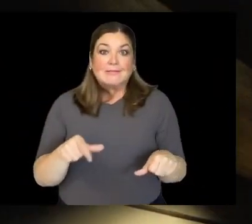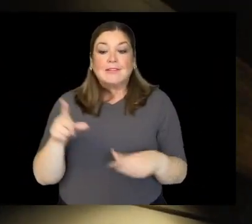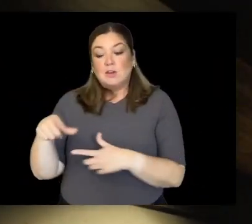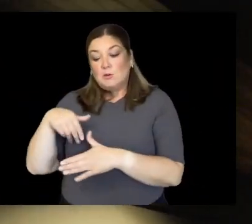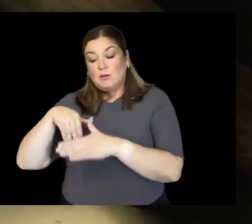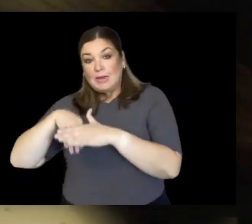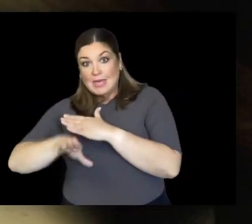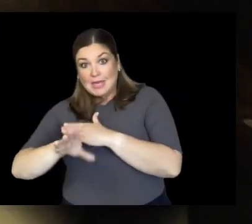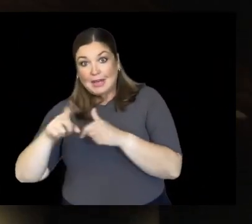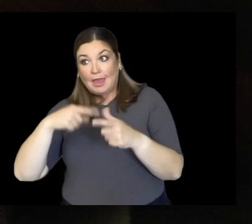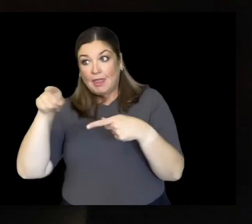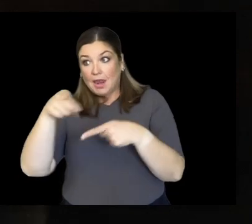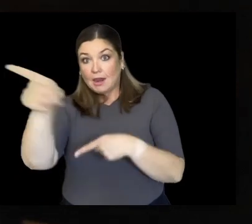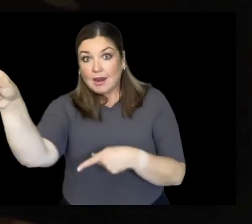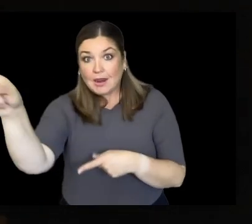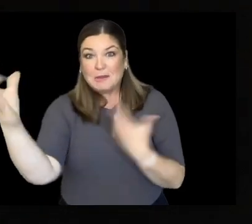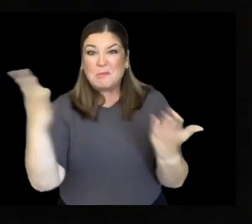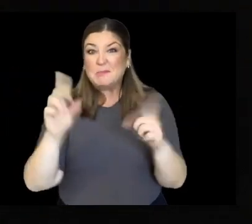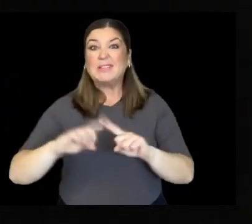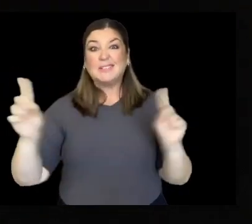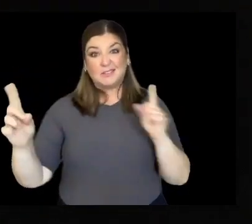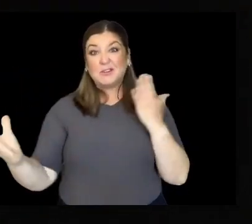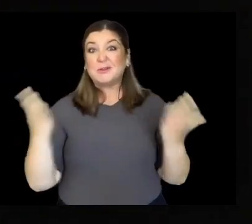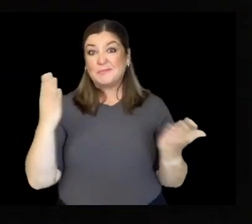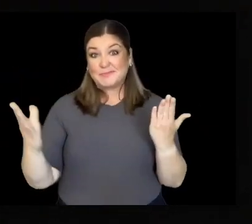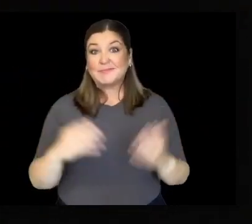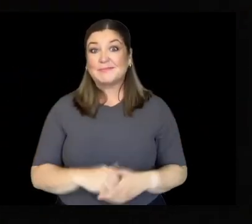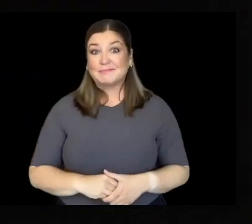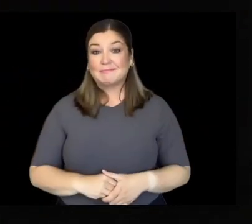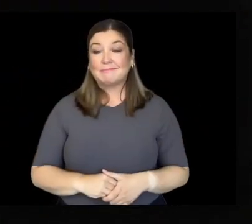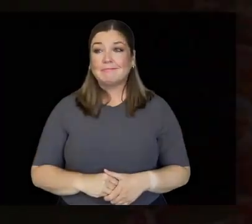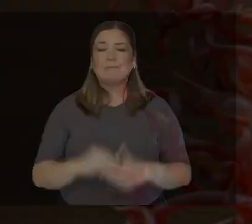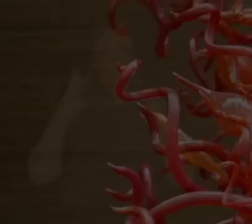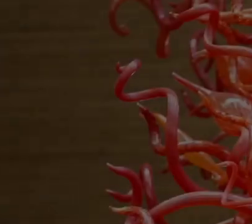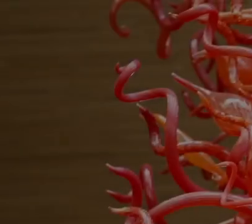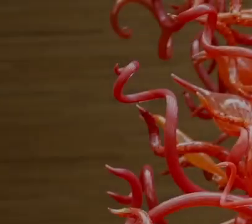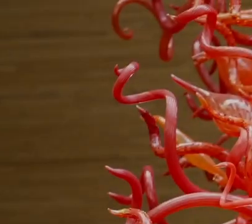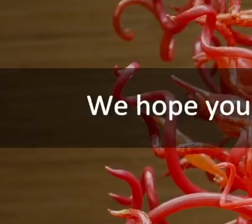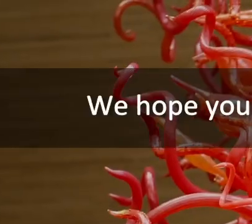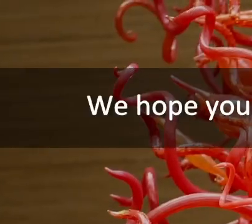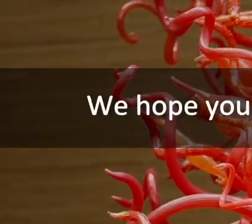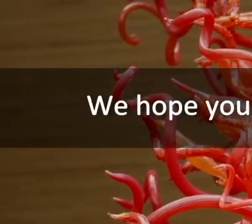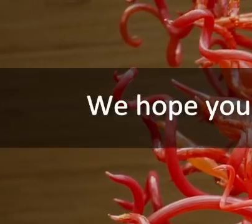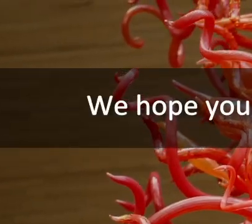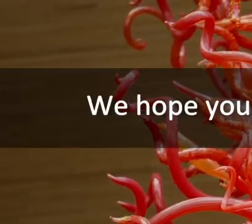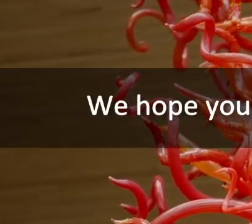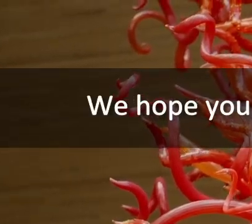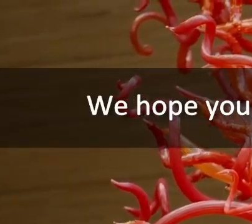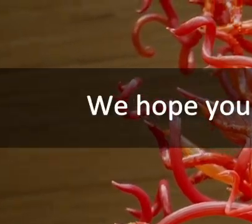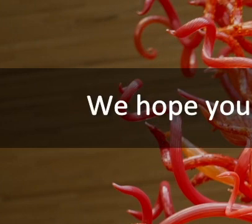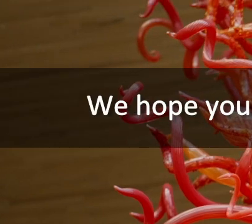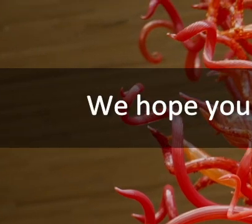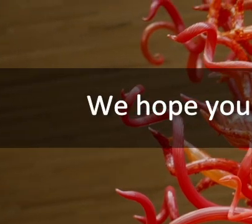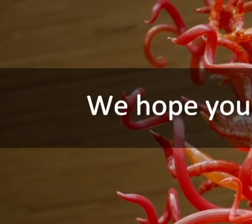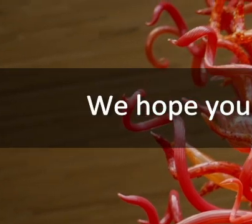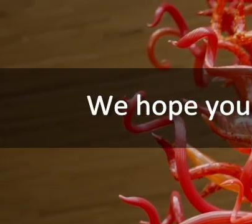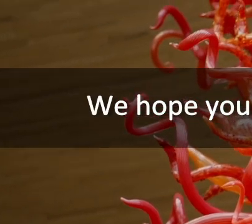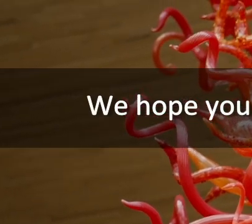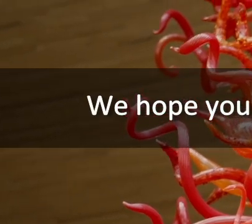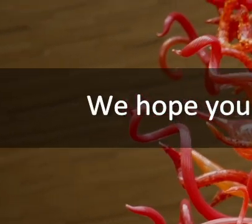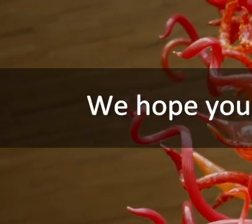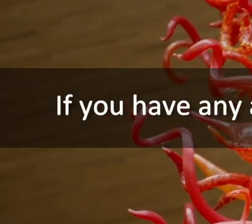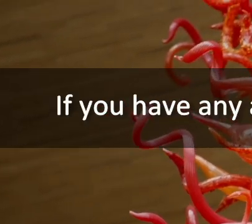an emergency, you may exit the venue through a different door than you came in. We hope you enjoy your time at Abravanel